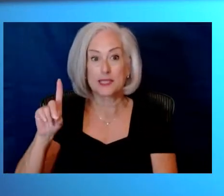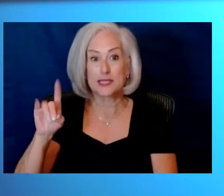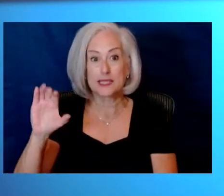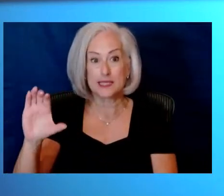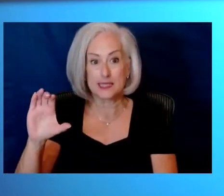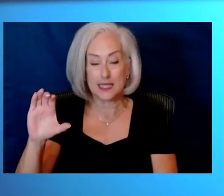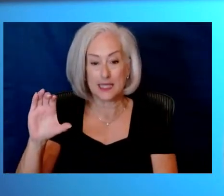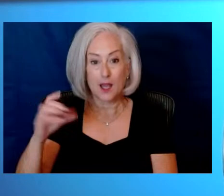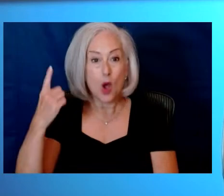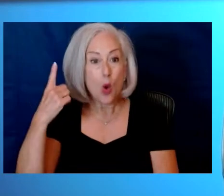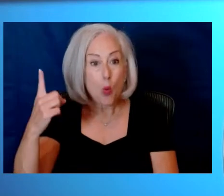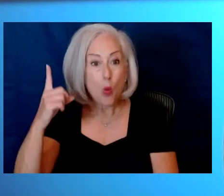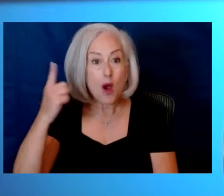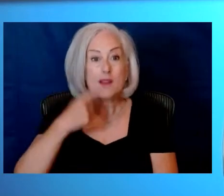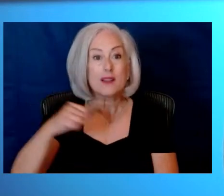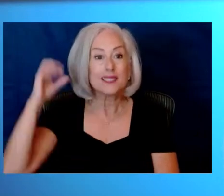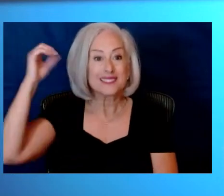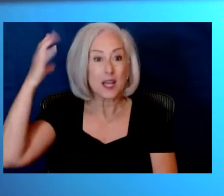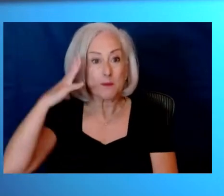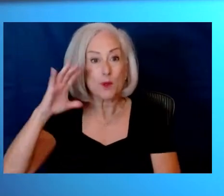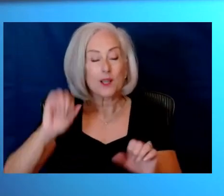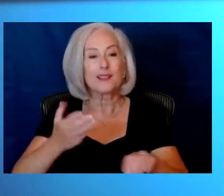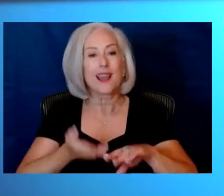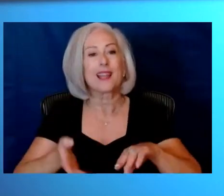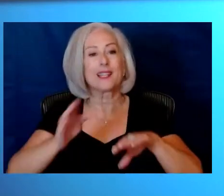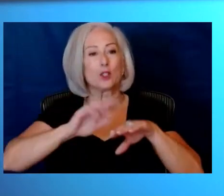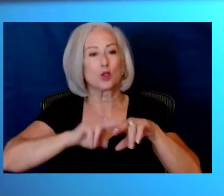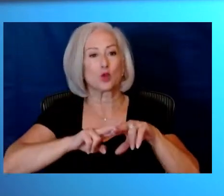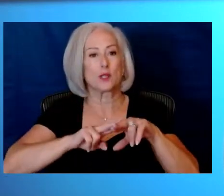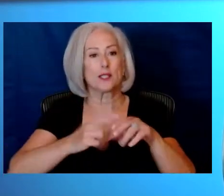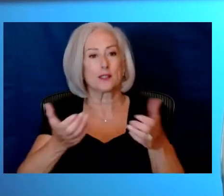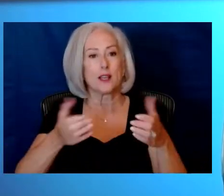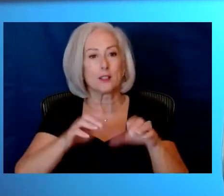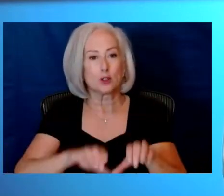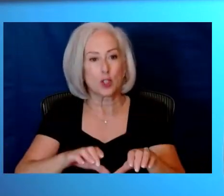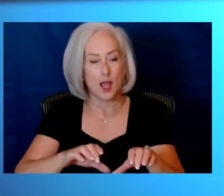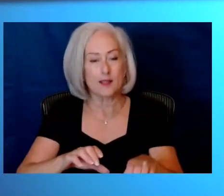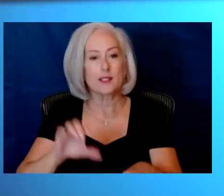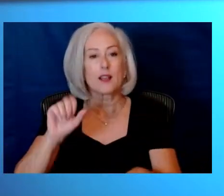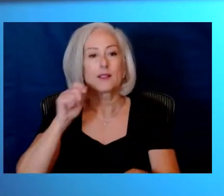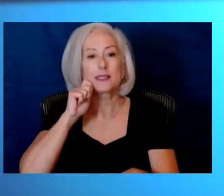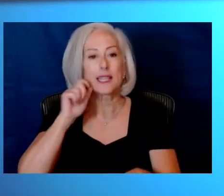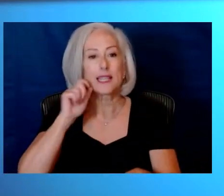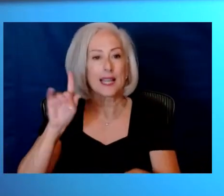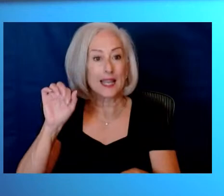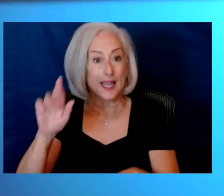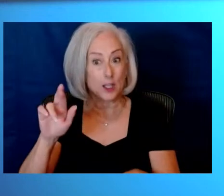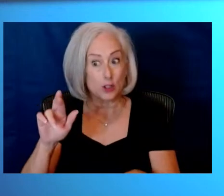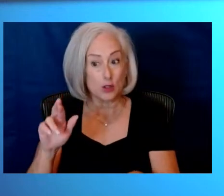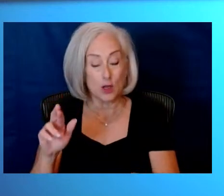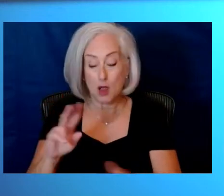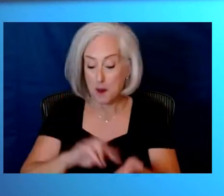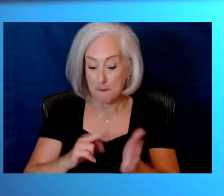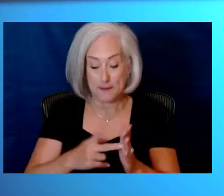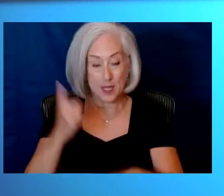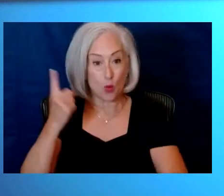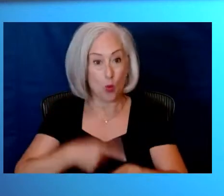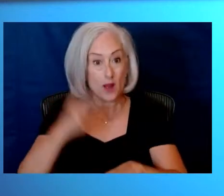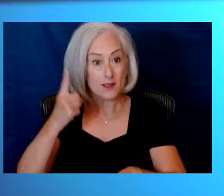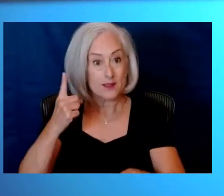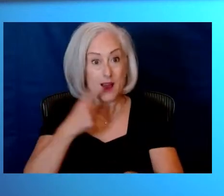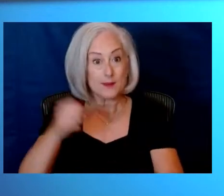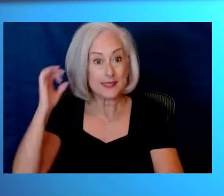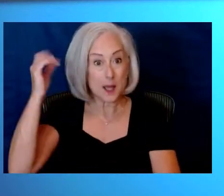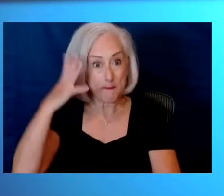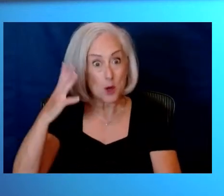chance of future skin cancer. I don't think that means that one sunburn and you are definitely going to have skin cancer. At the same time, if you have a